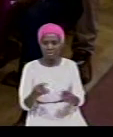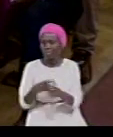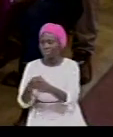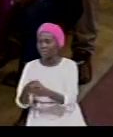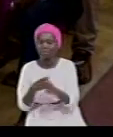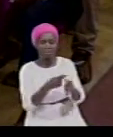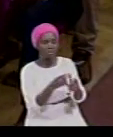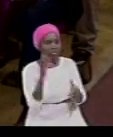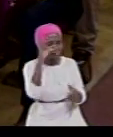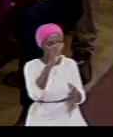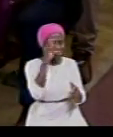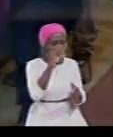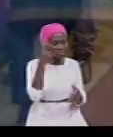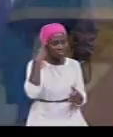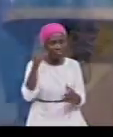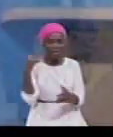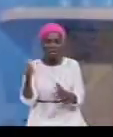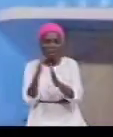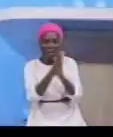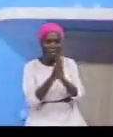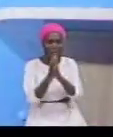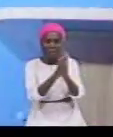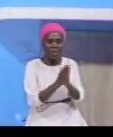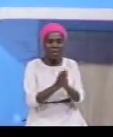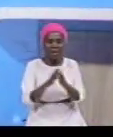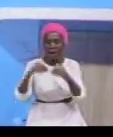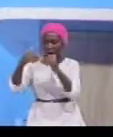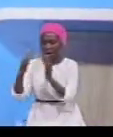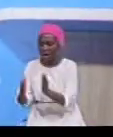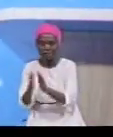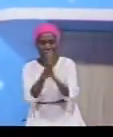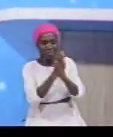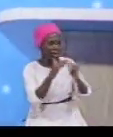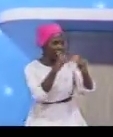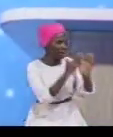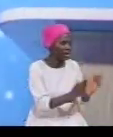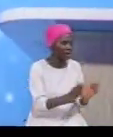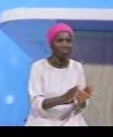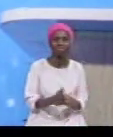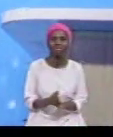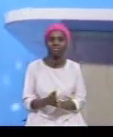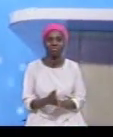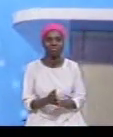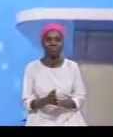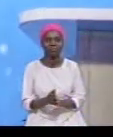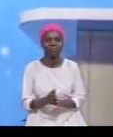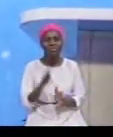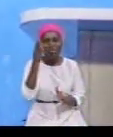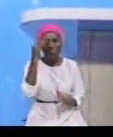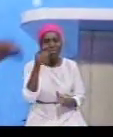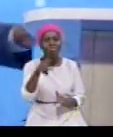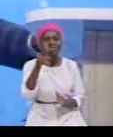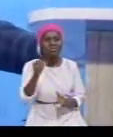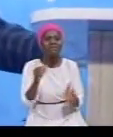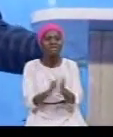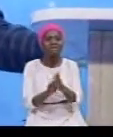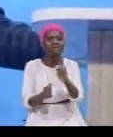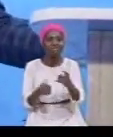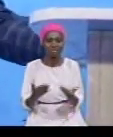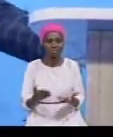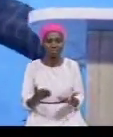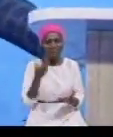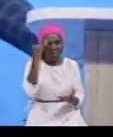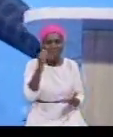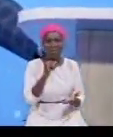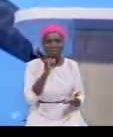for something somewhere. He's looking for another prophet that will reverse that. What do you need that for? Why don't you go to the Lord? If you